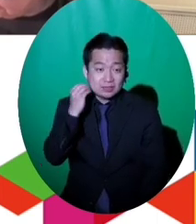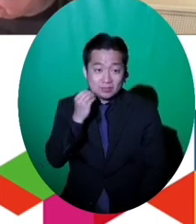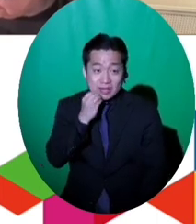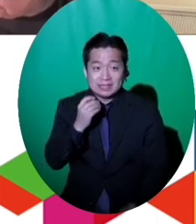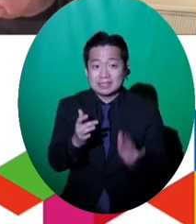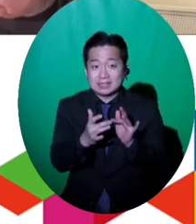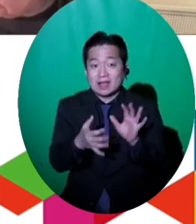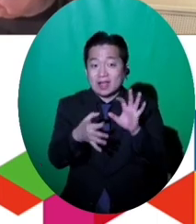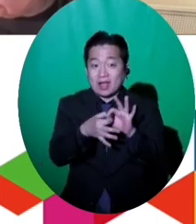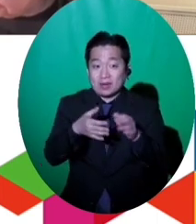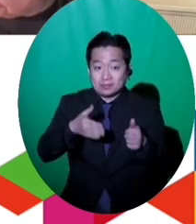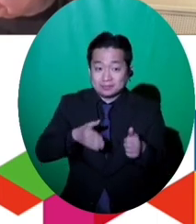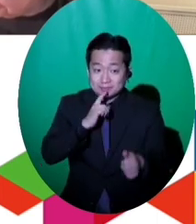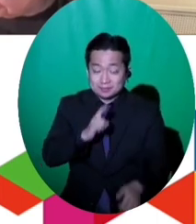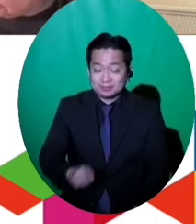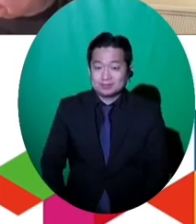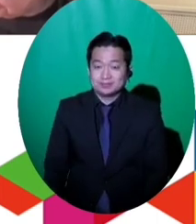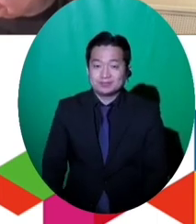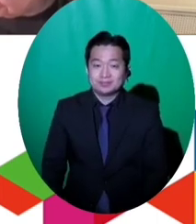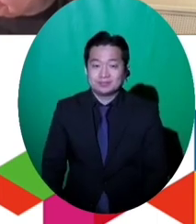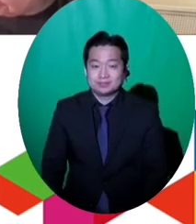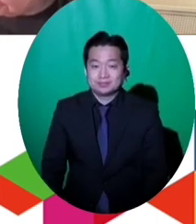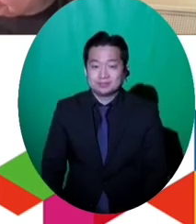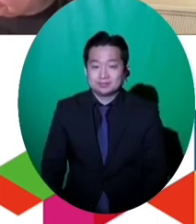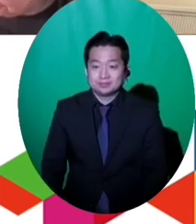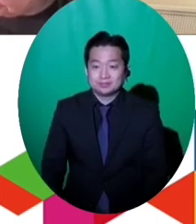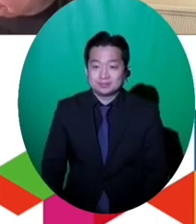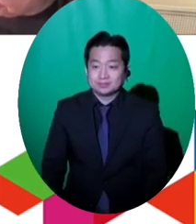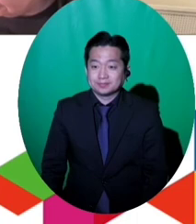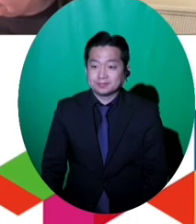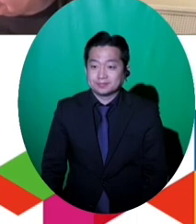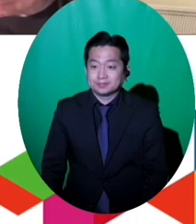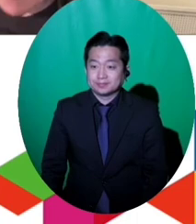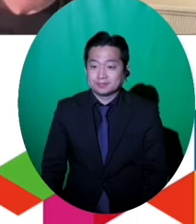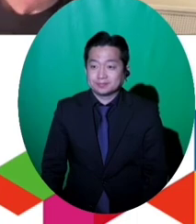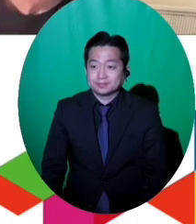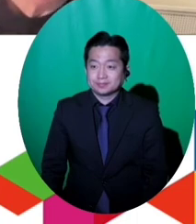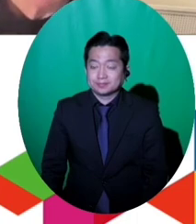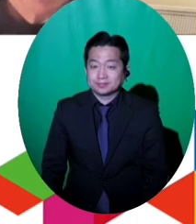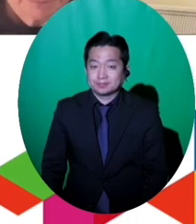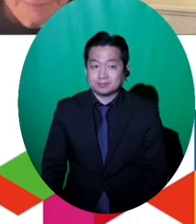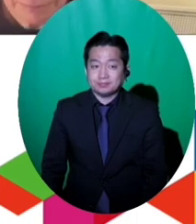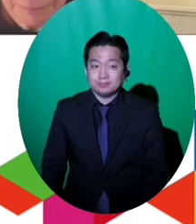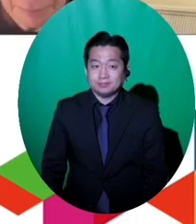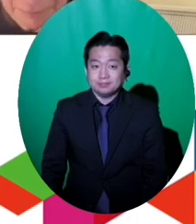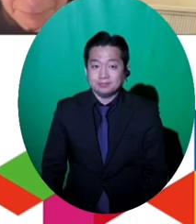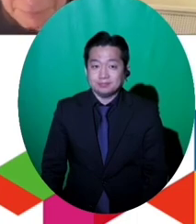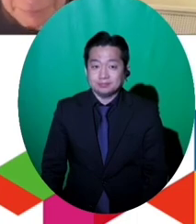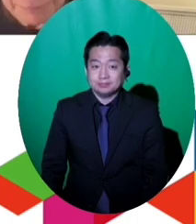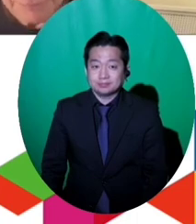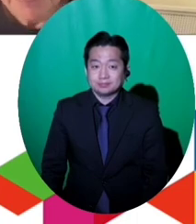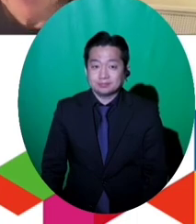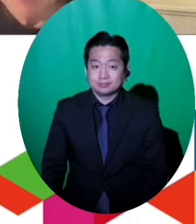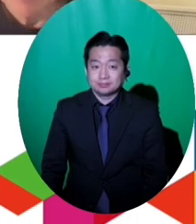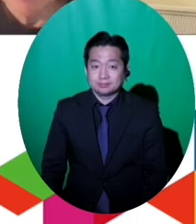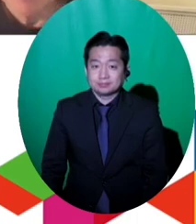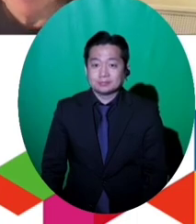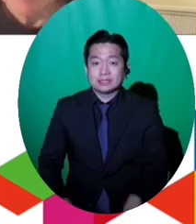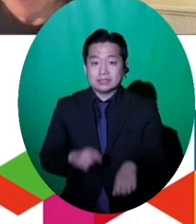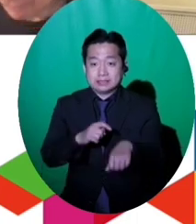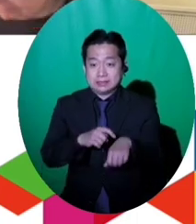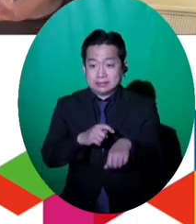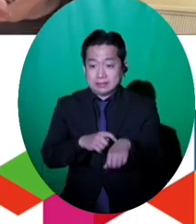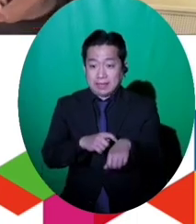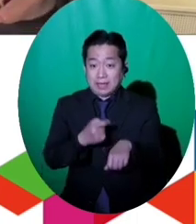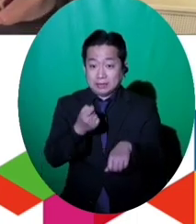All right, thanks. I guess I could use the time to just talk about my friend's work who I've discovered in Korea related